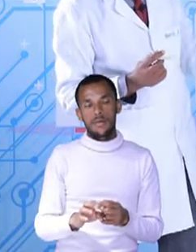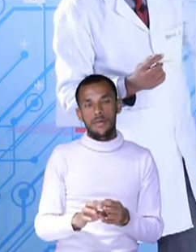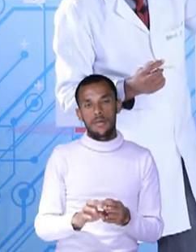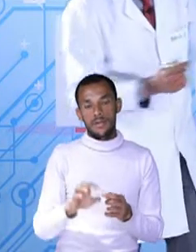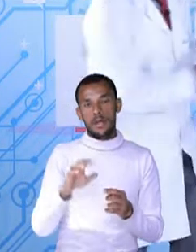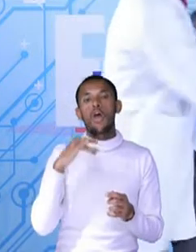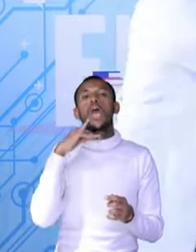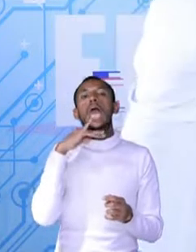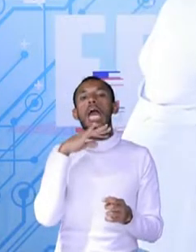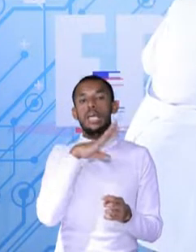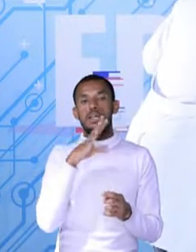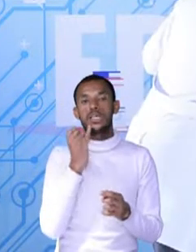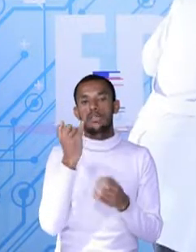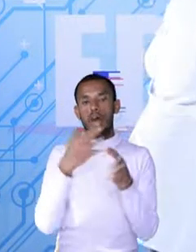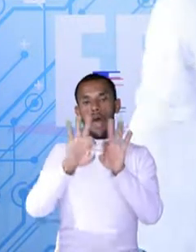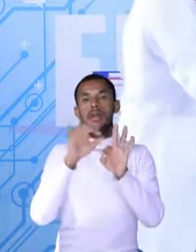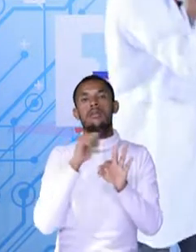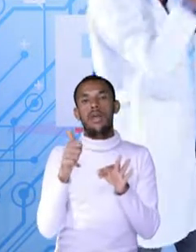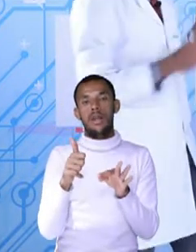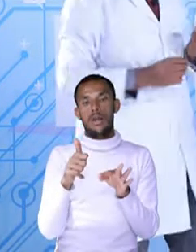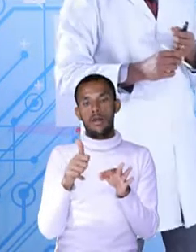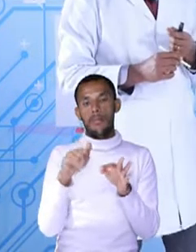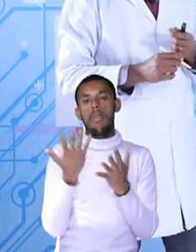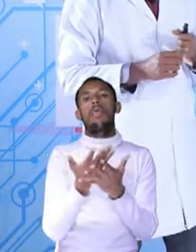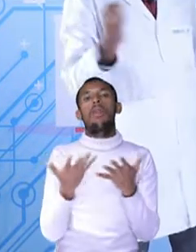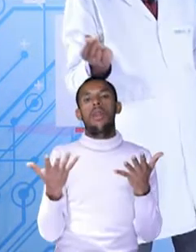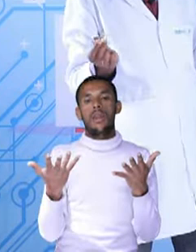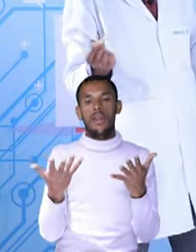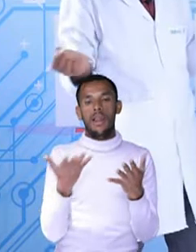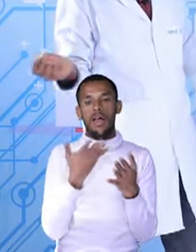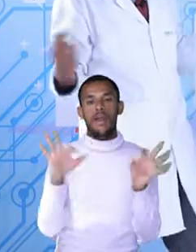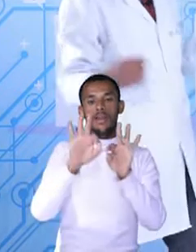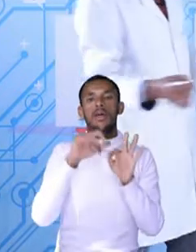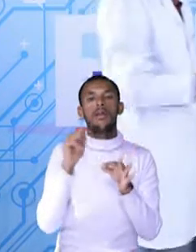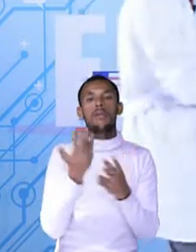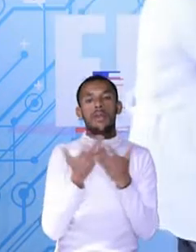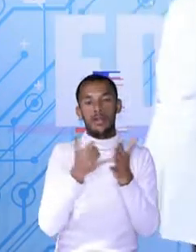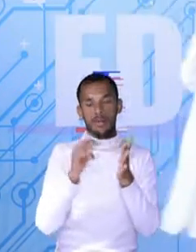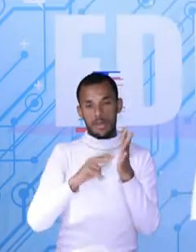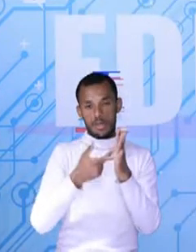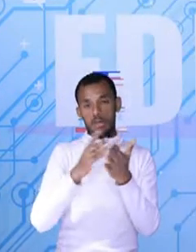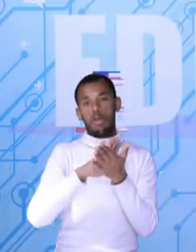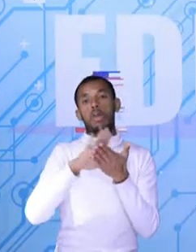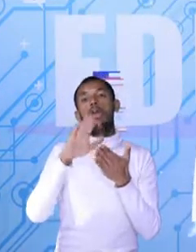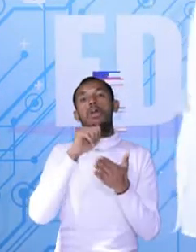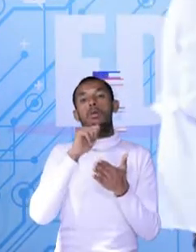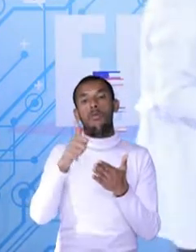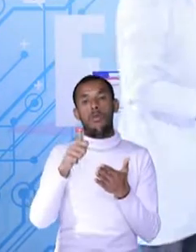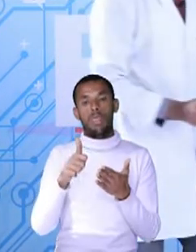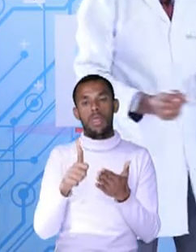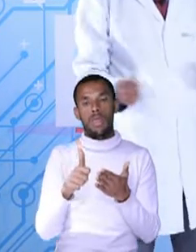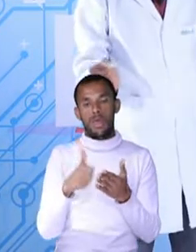A gunk is what? It is undesired, not desired, undesired material. Undesired material means what? It is impurities.